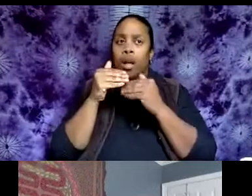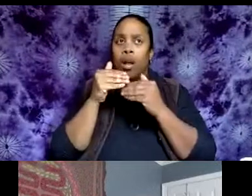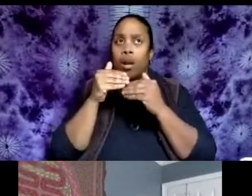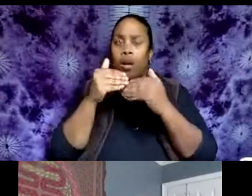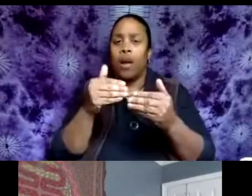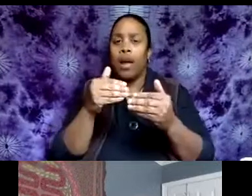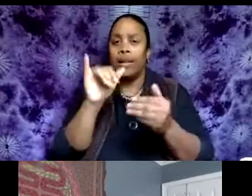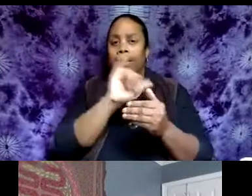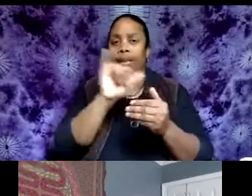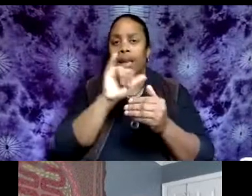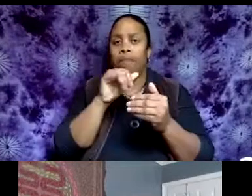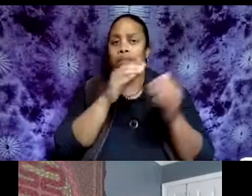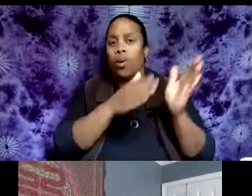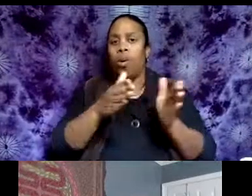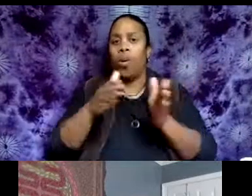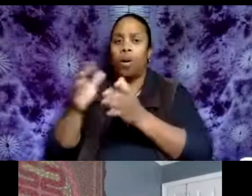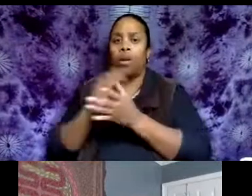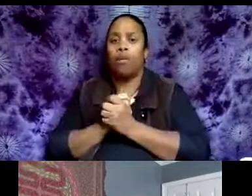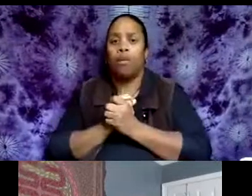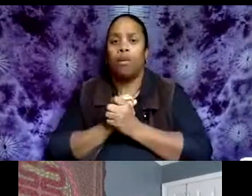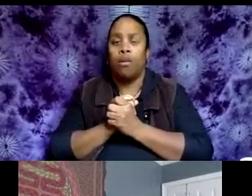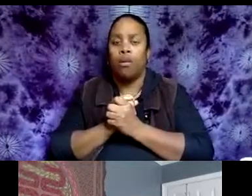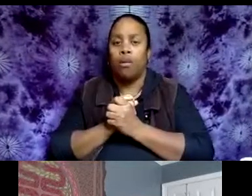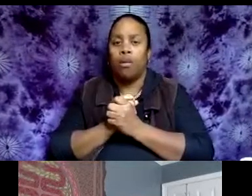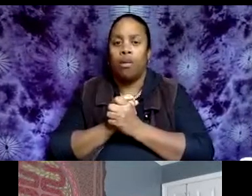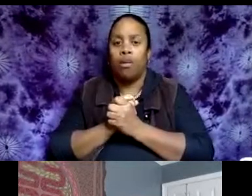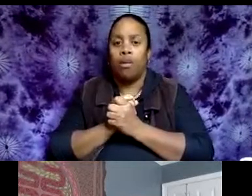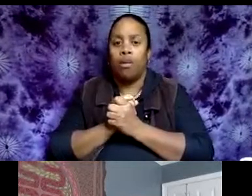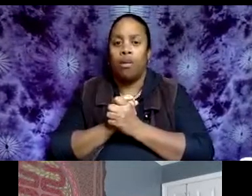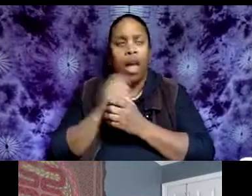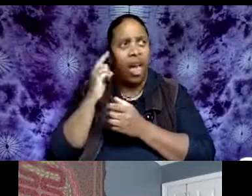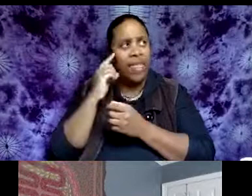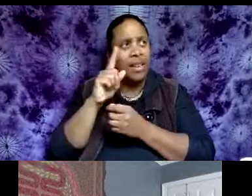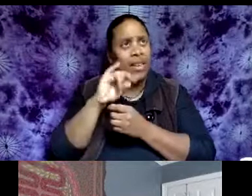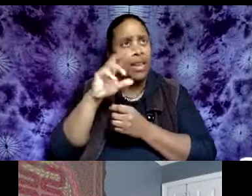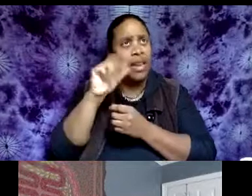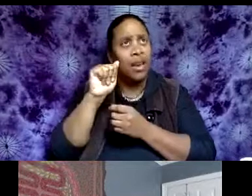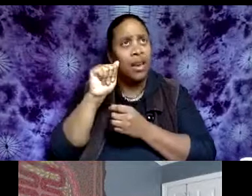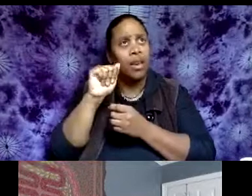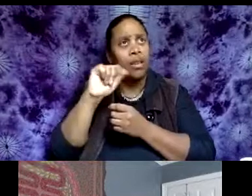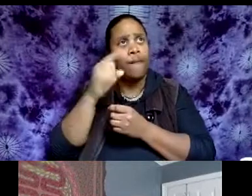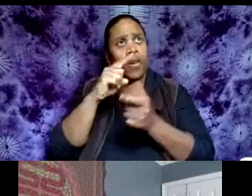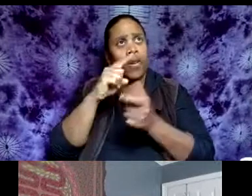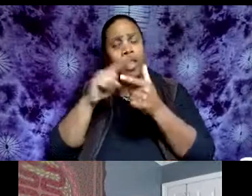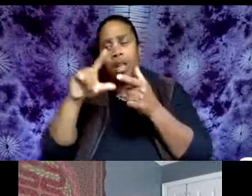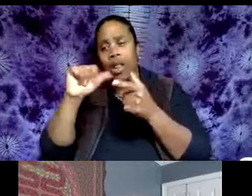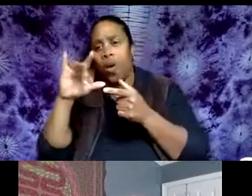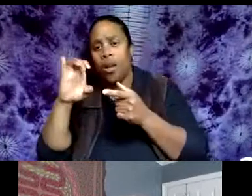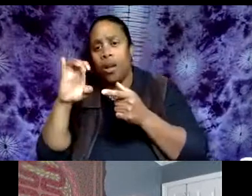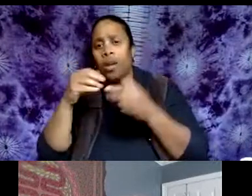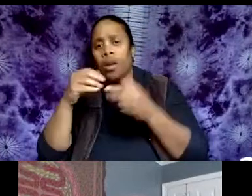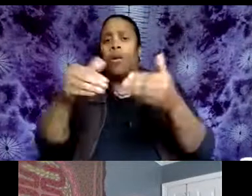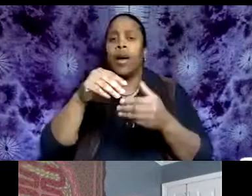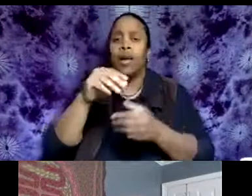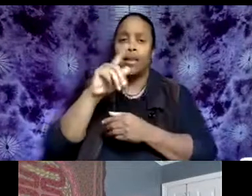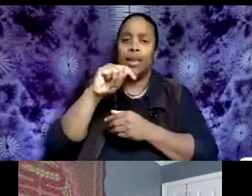So which one of you? I think I know who is, but I think it's Dr. Tina's first, and then Dr. Tina, and then Laurie. All right, go ahead, Dr. Tina. Take